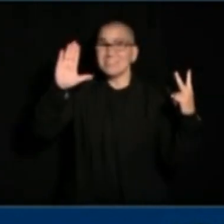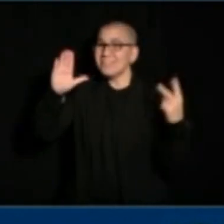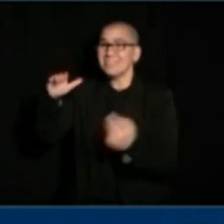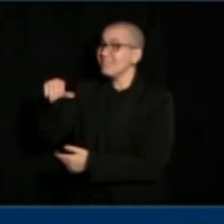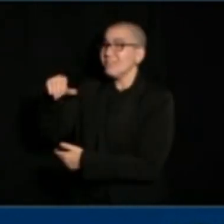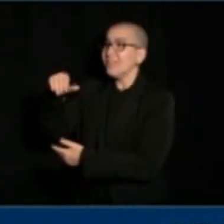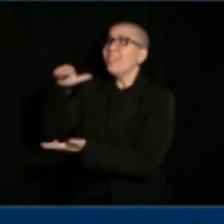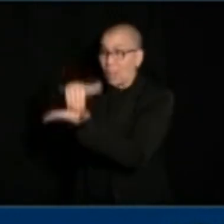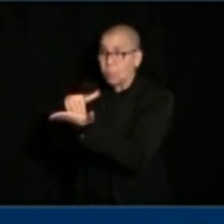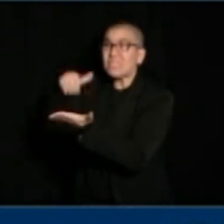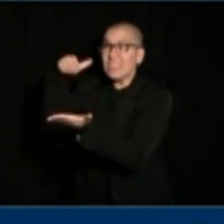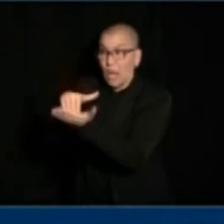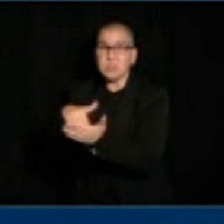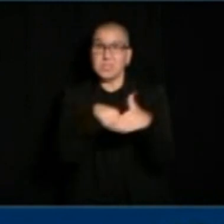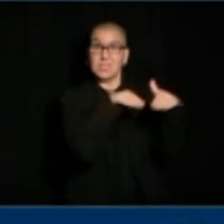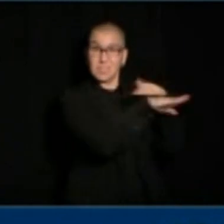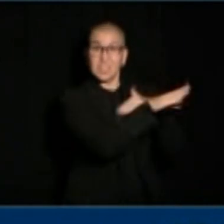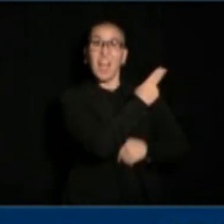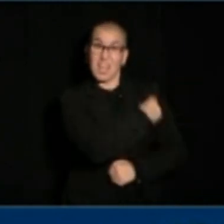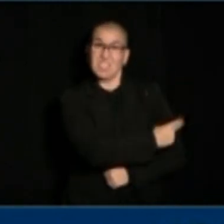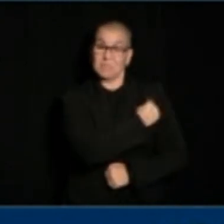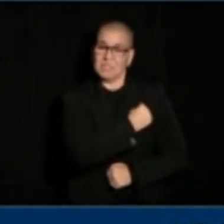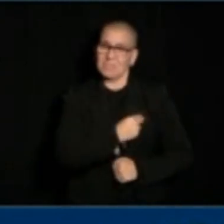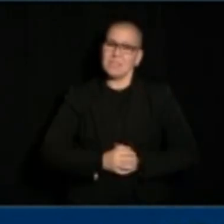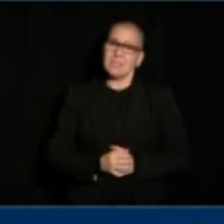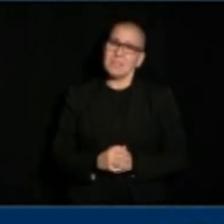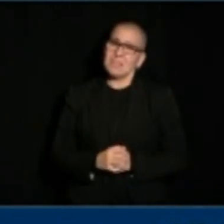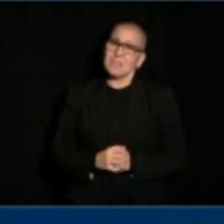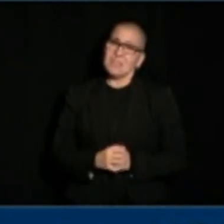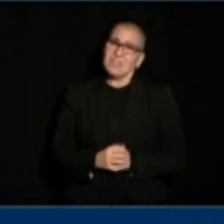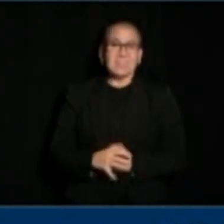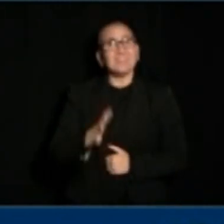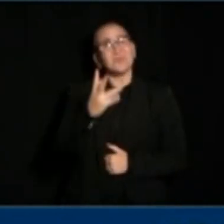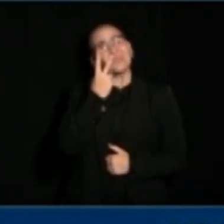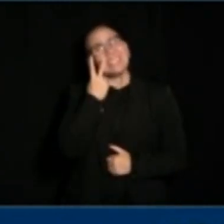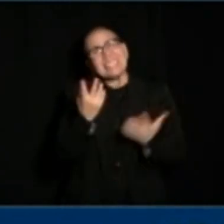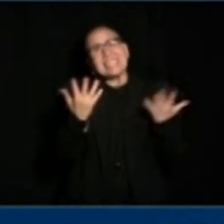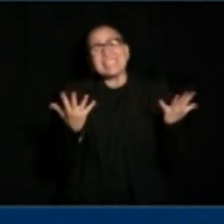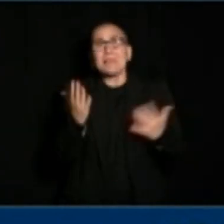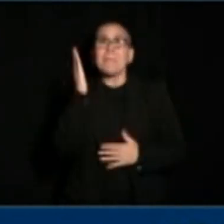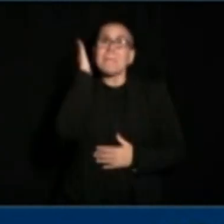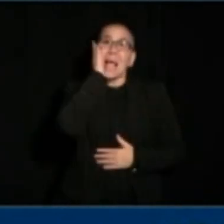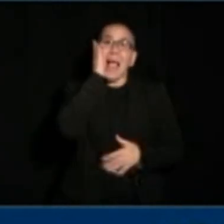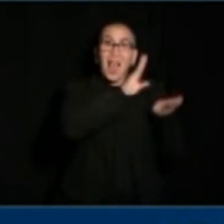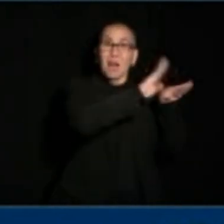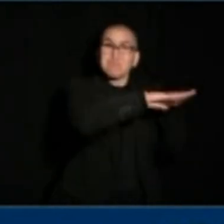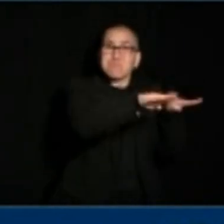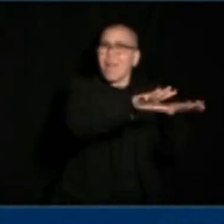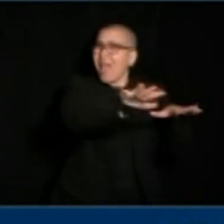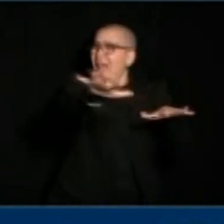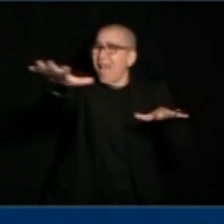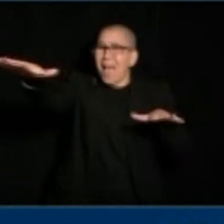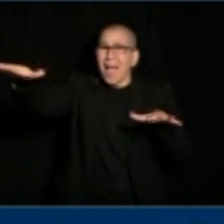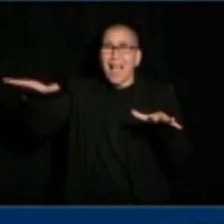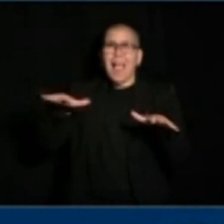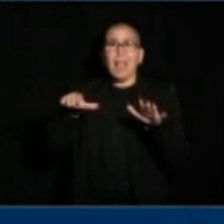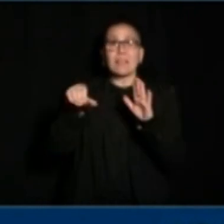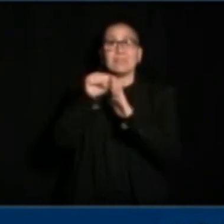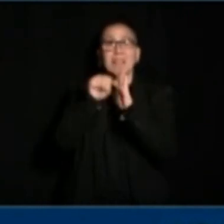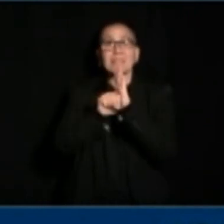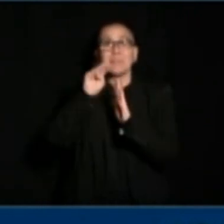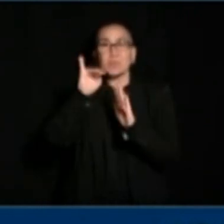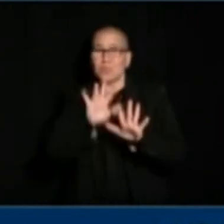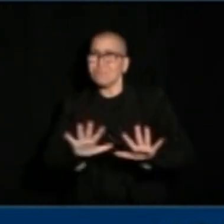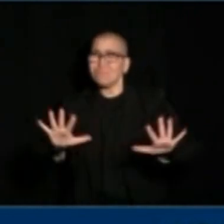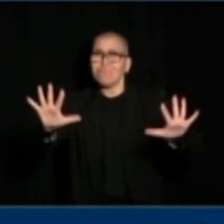chart you're looking at here of what's happening, beds across our entire hospital system. And I want to just at this point pause